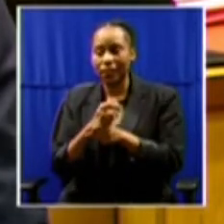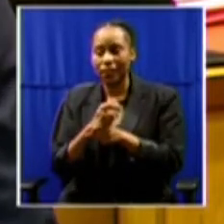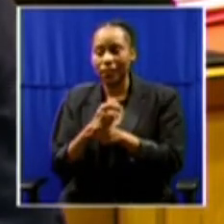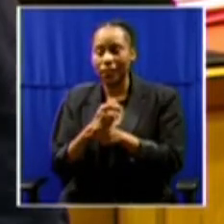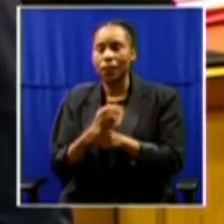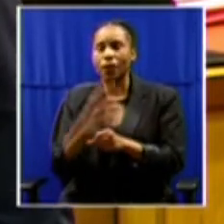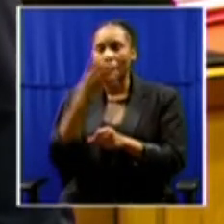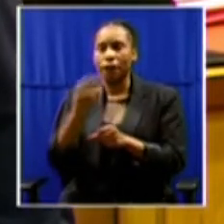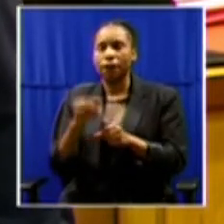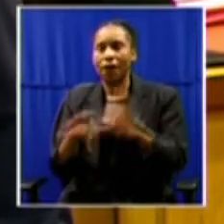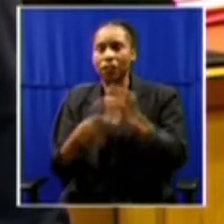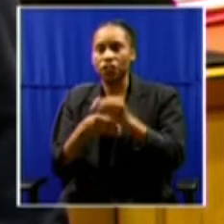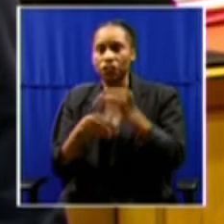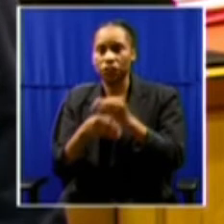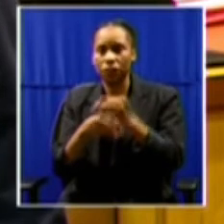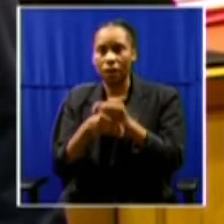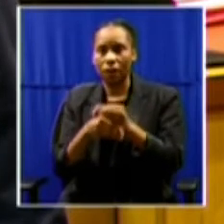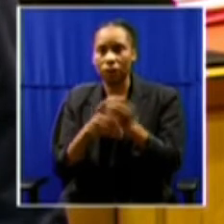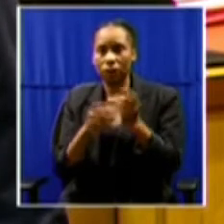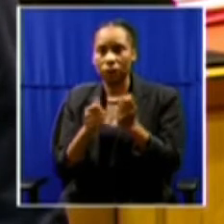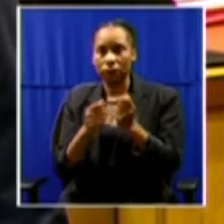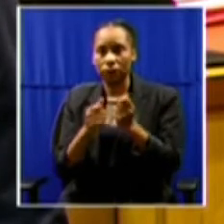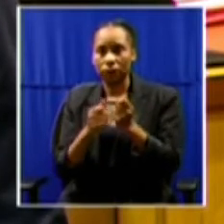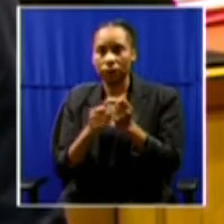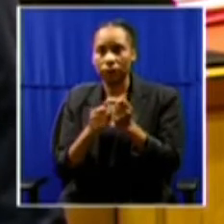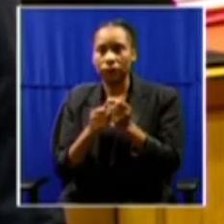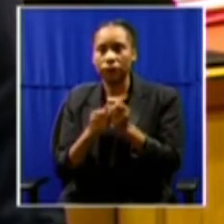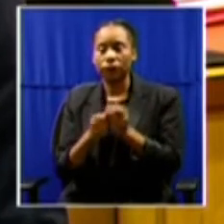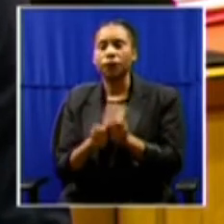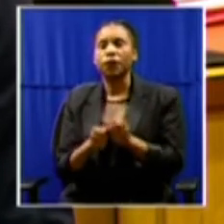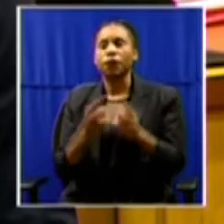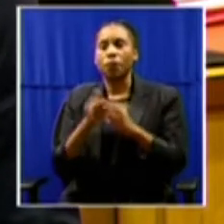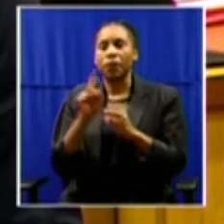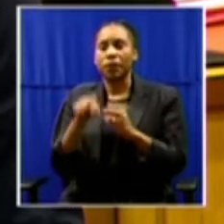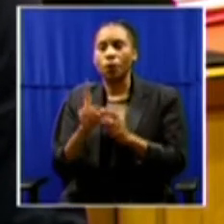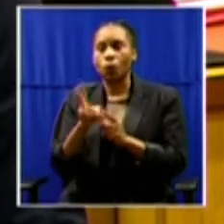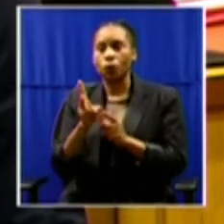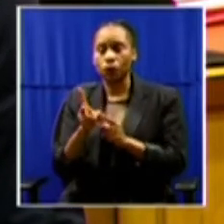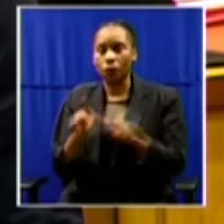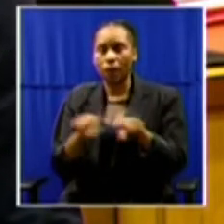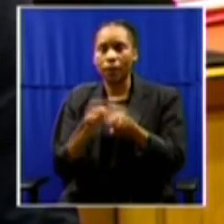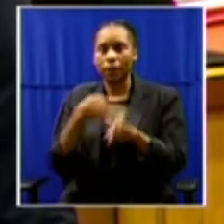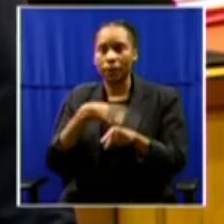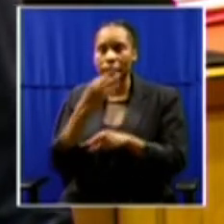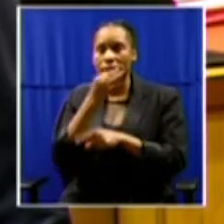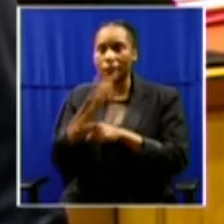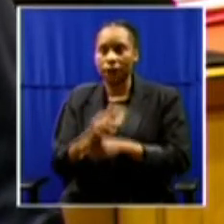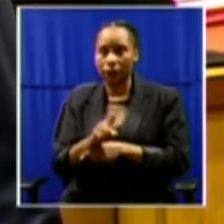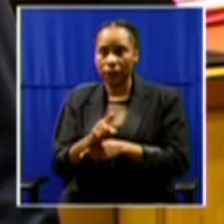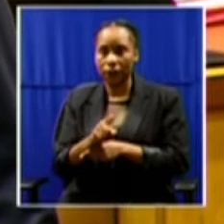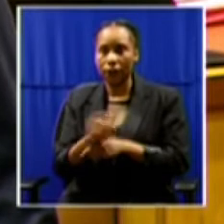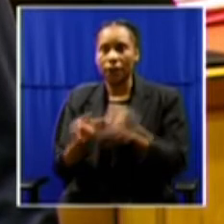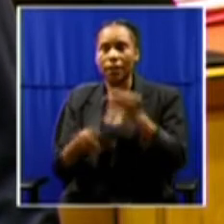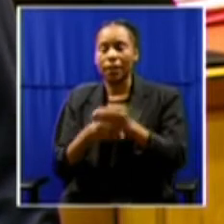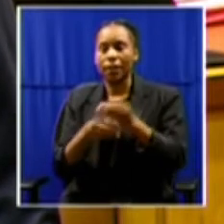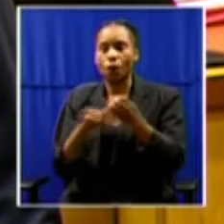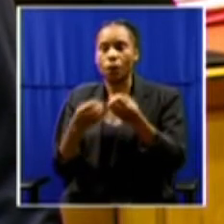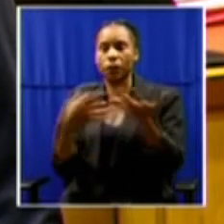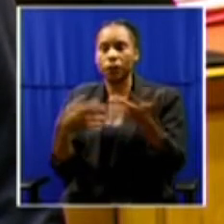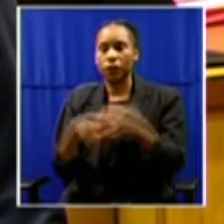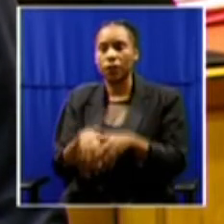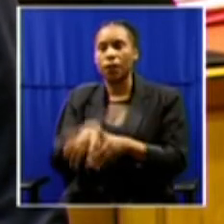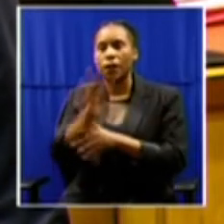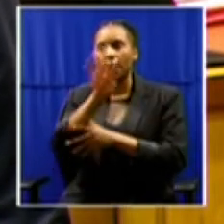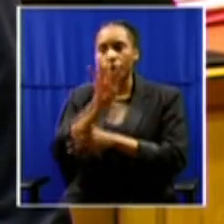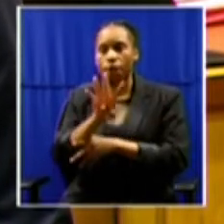additional funding. In this regard, we have also, as I've said, added about 4